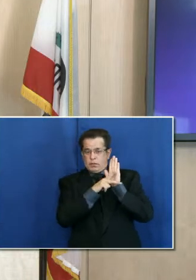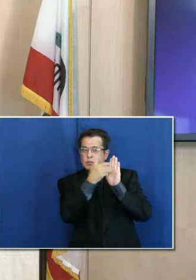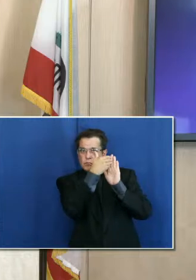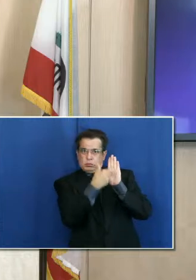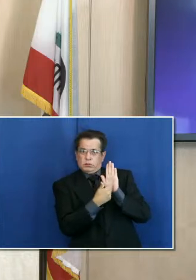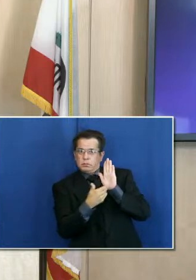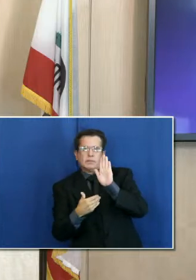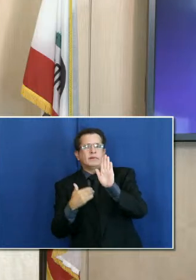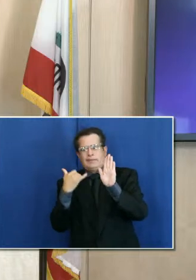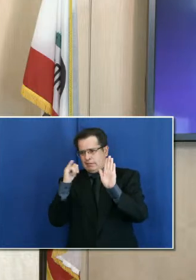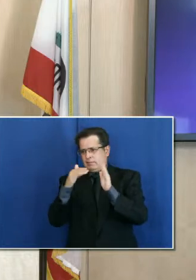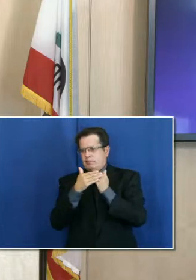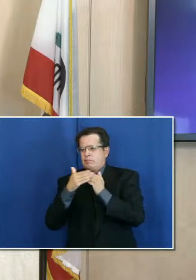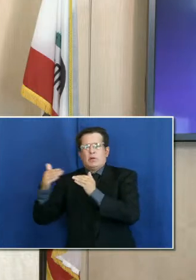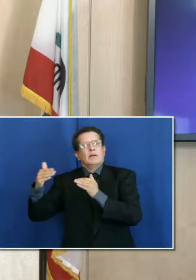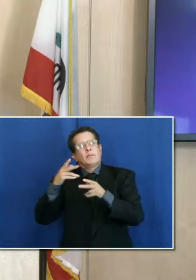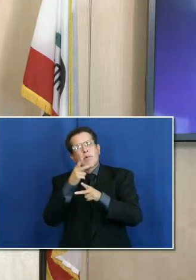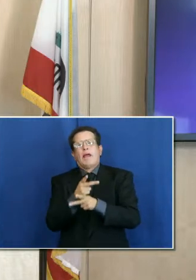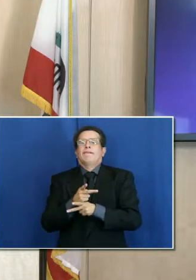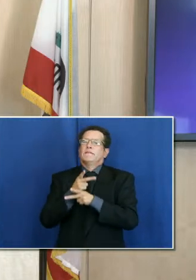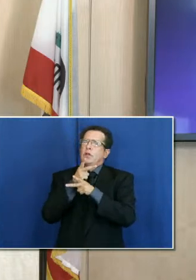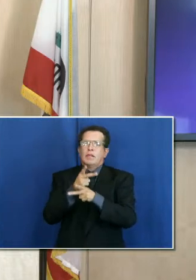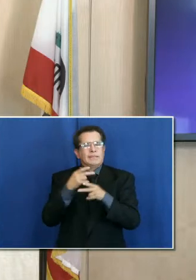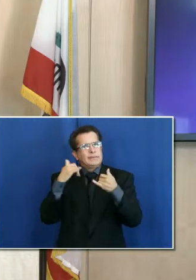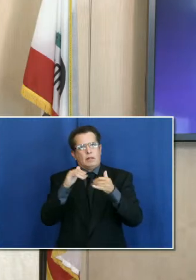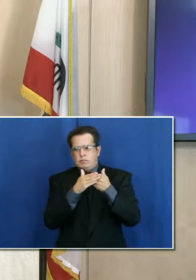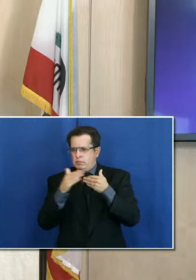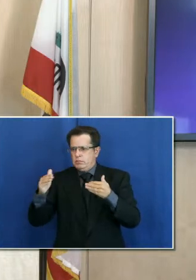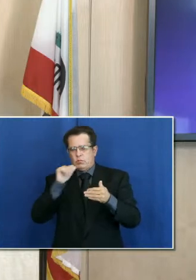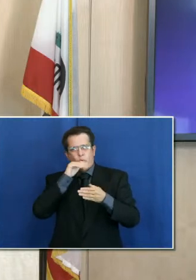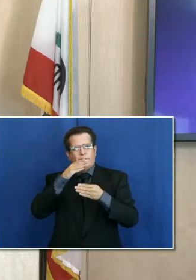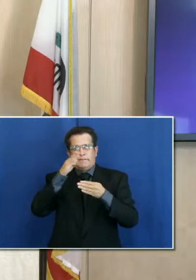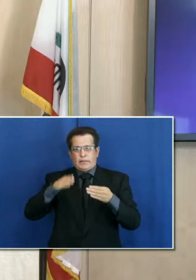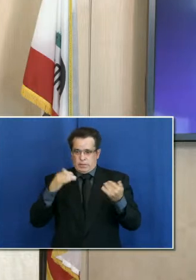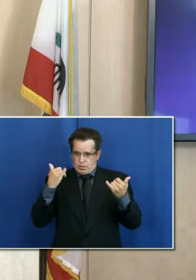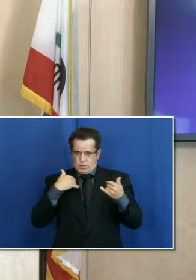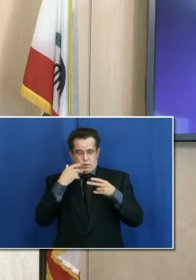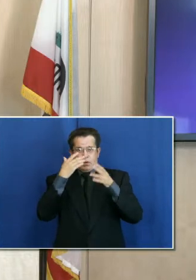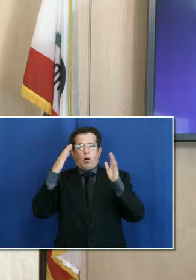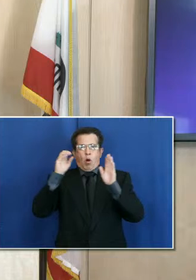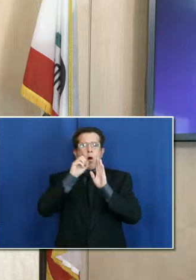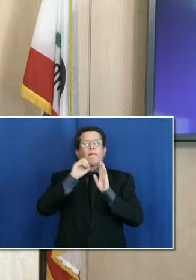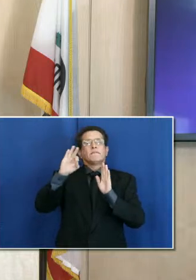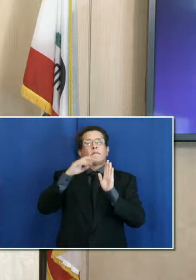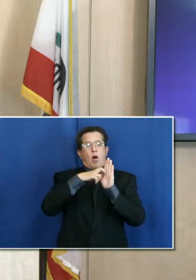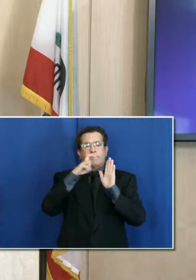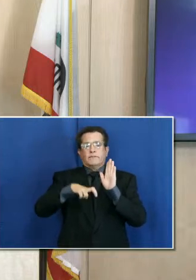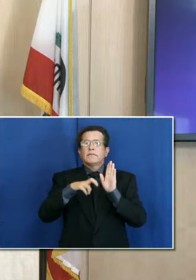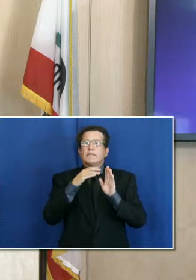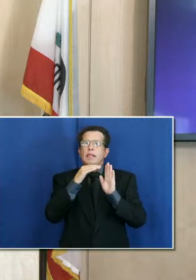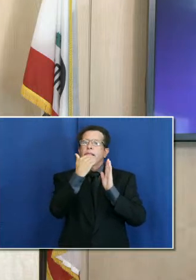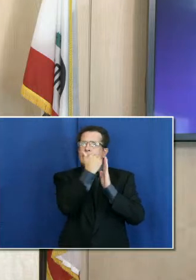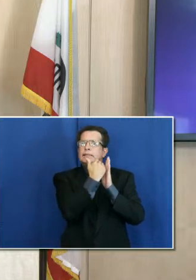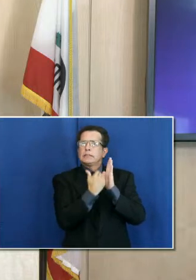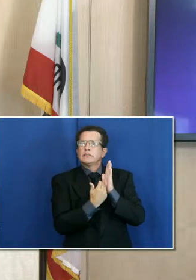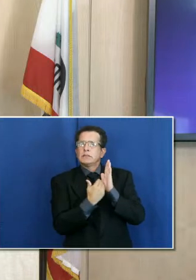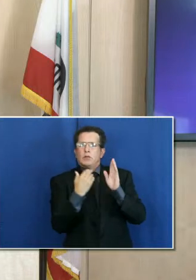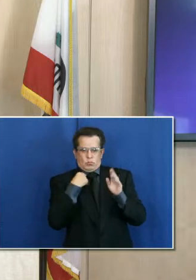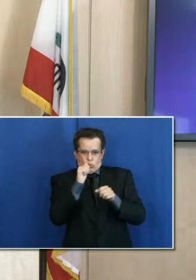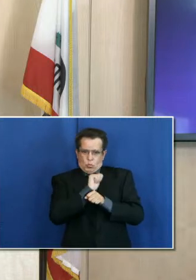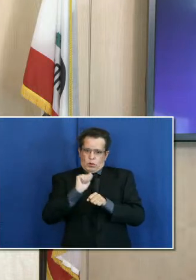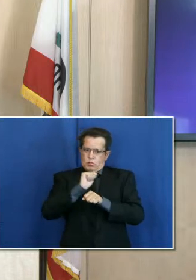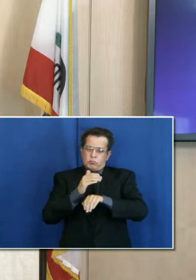slowly and carefully. We've worked really hard to get off the watch list, and it would be dangerous and certainly